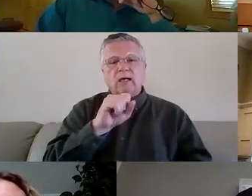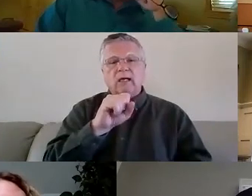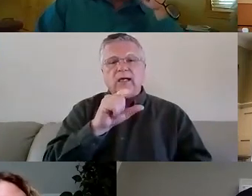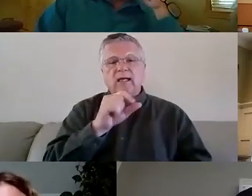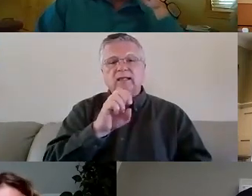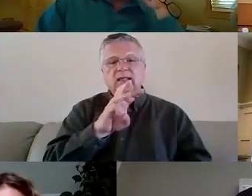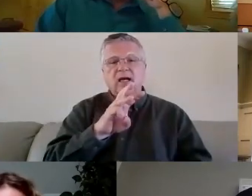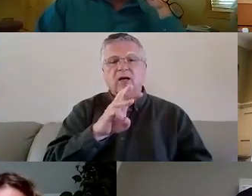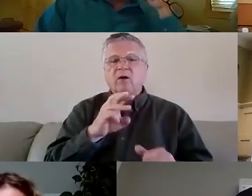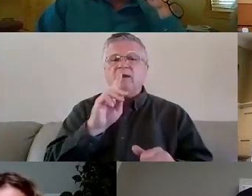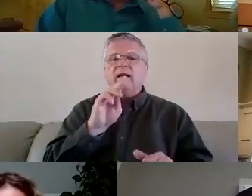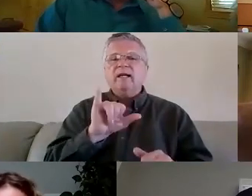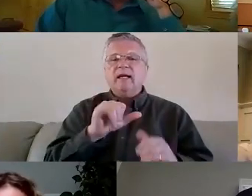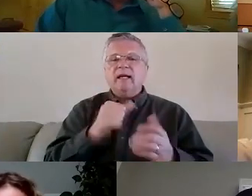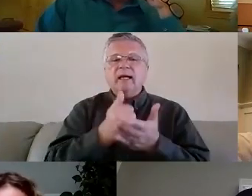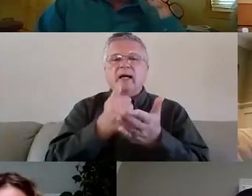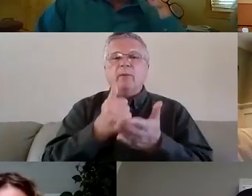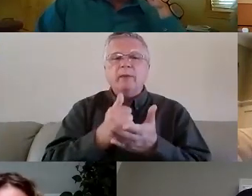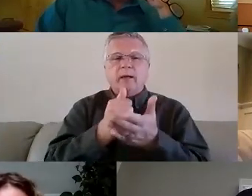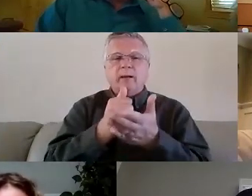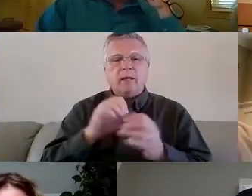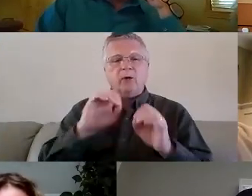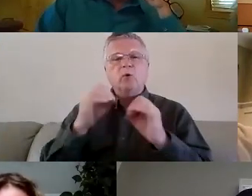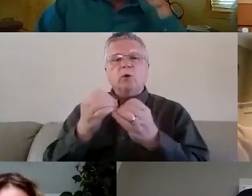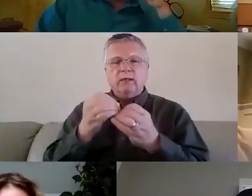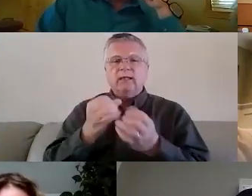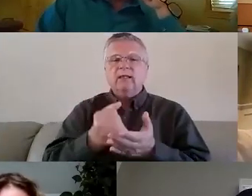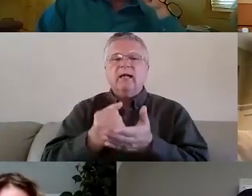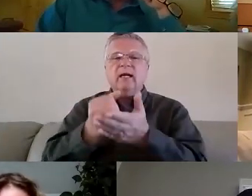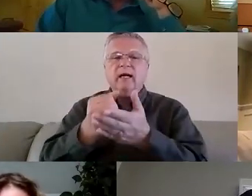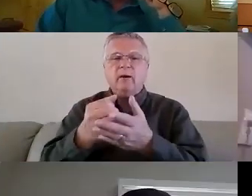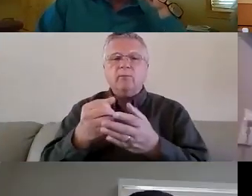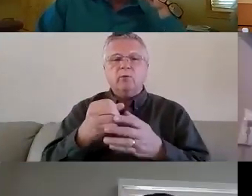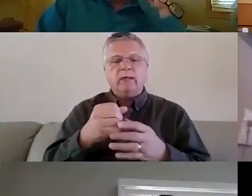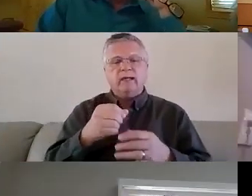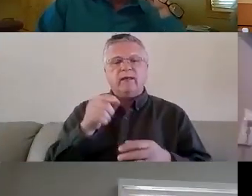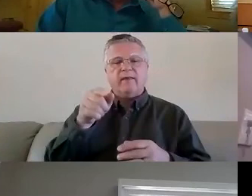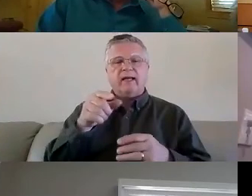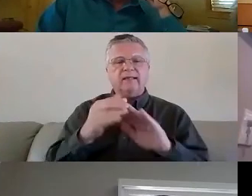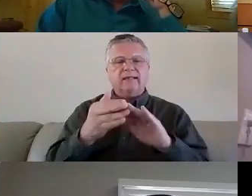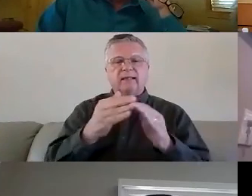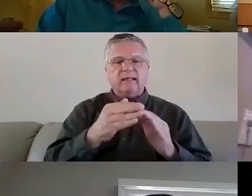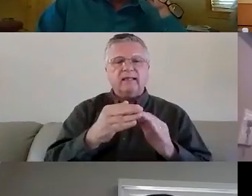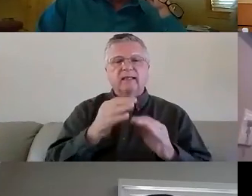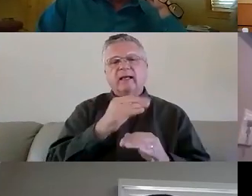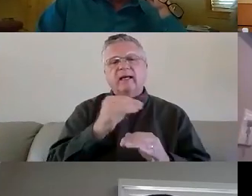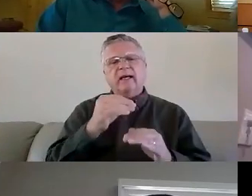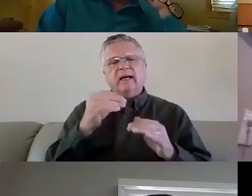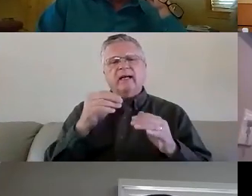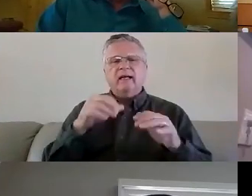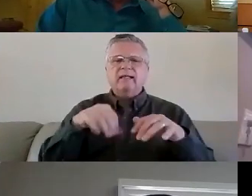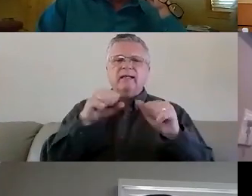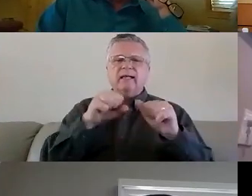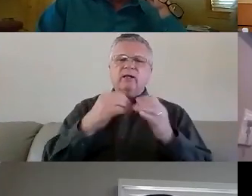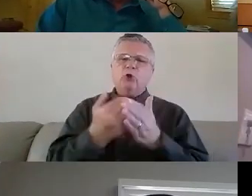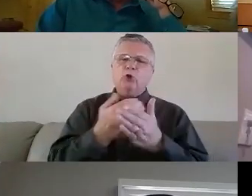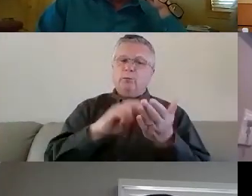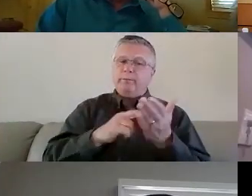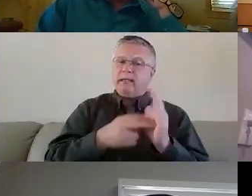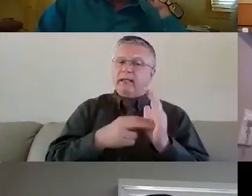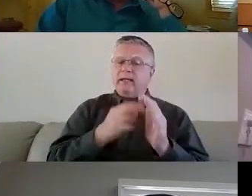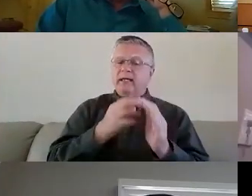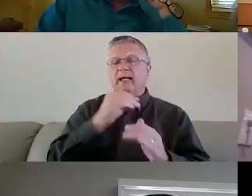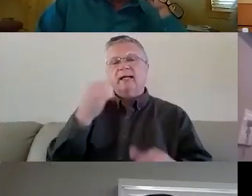assisted with and her organization assisted with. So absolutely, I think it's sort of taking on a new meaning. And it's something that's